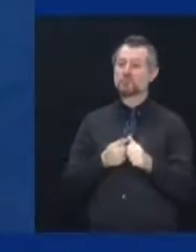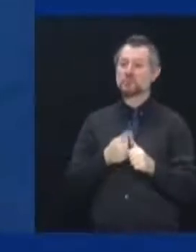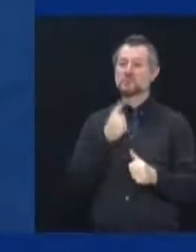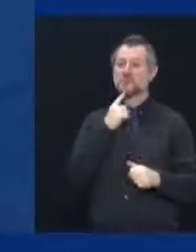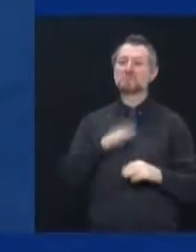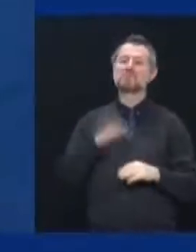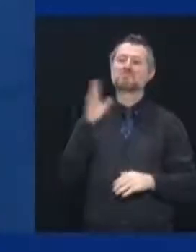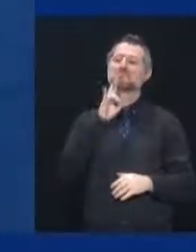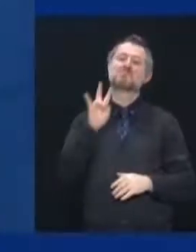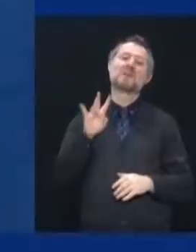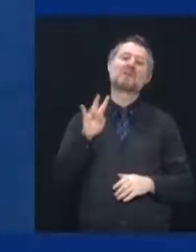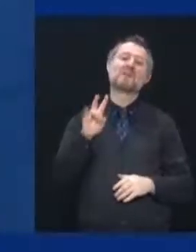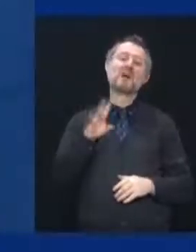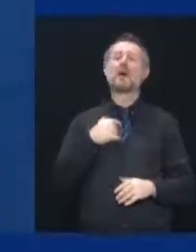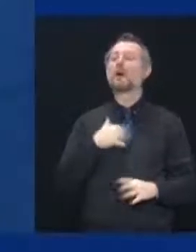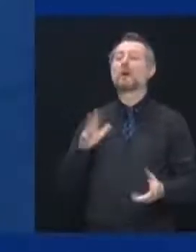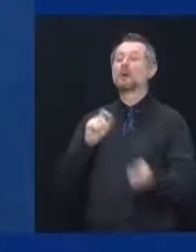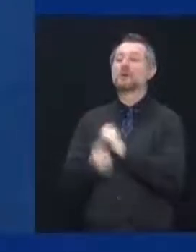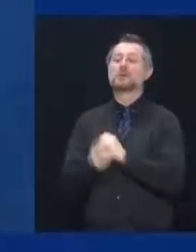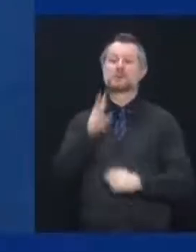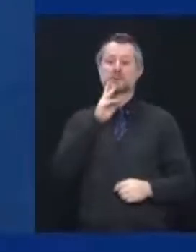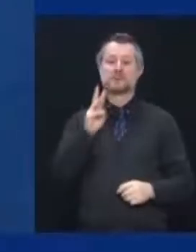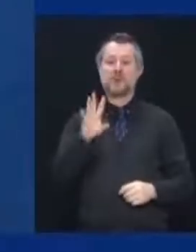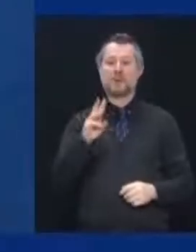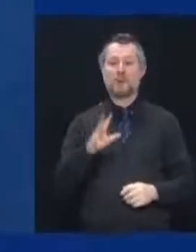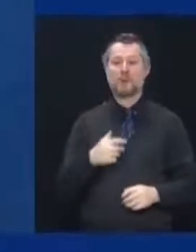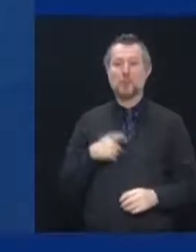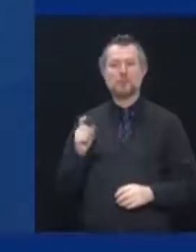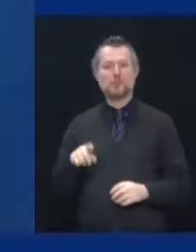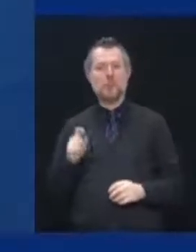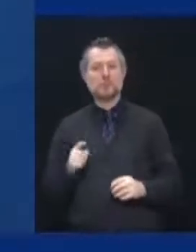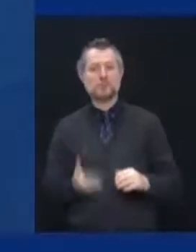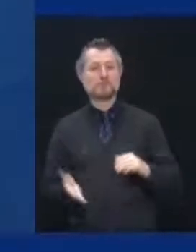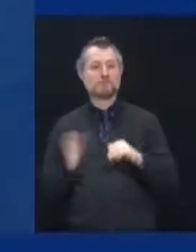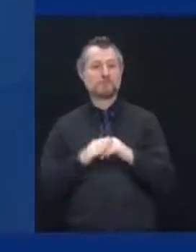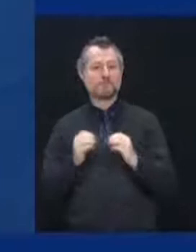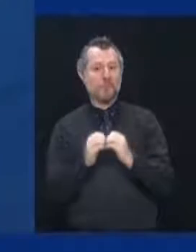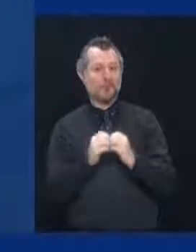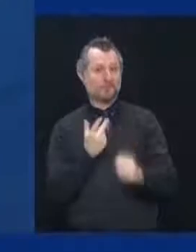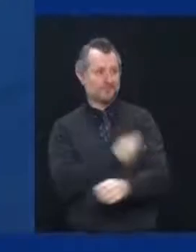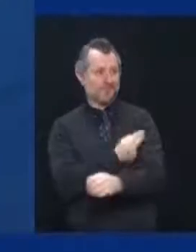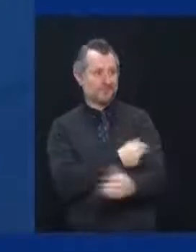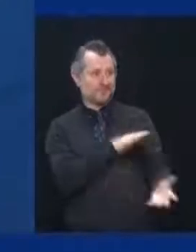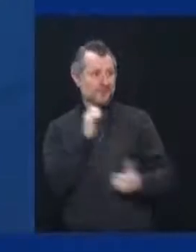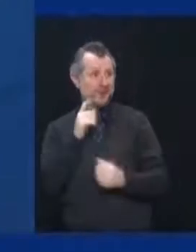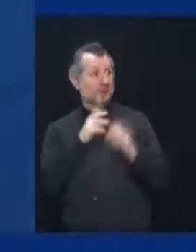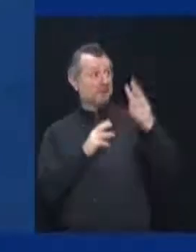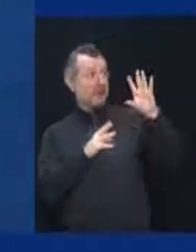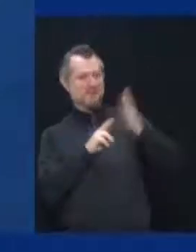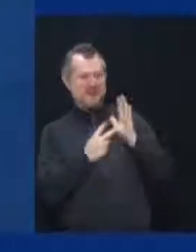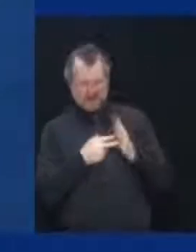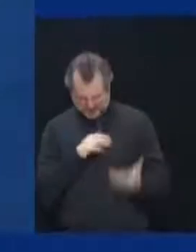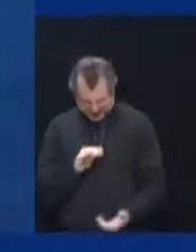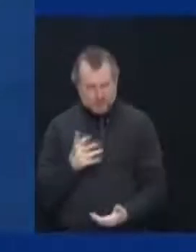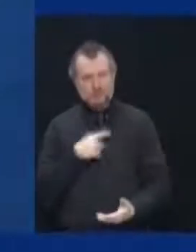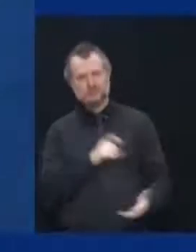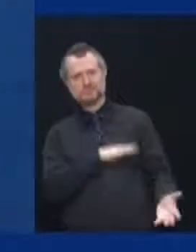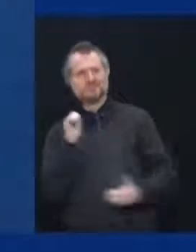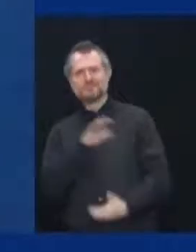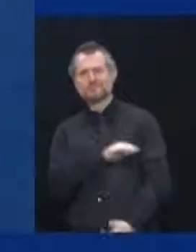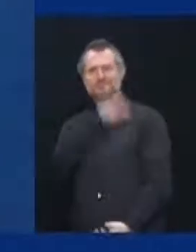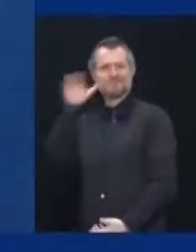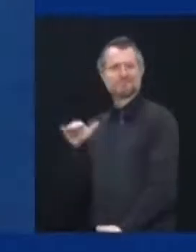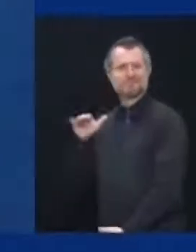and 65 plus, that they would increase the allocation. And the theory was, we'll increase